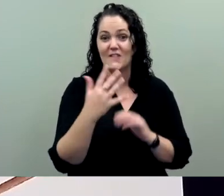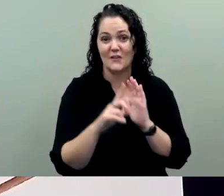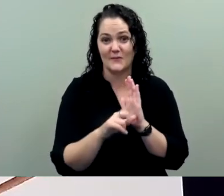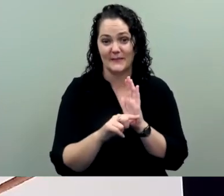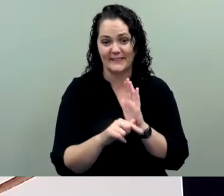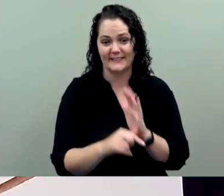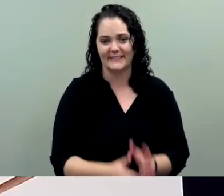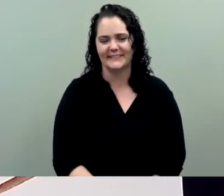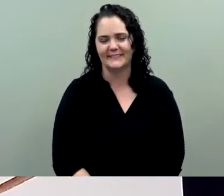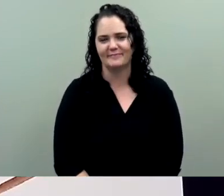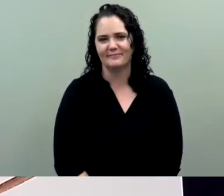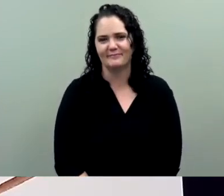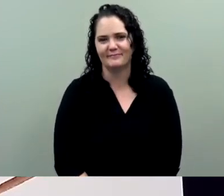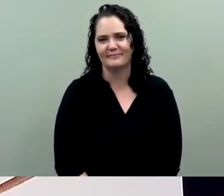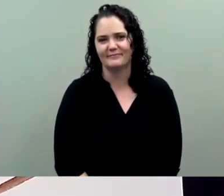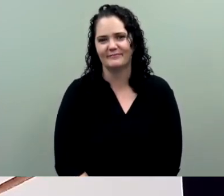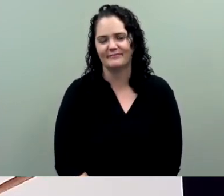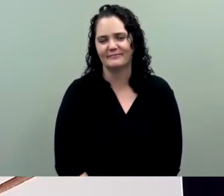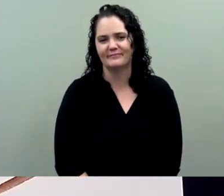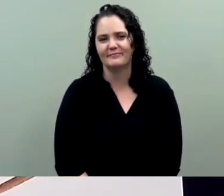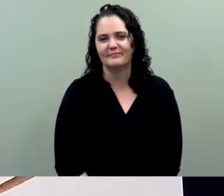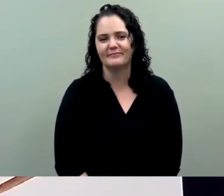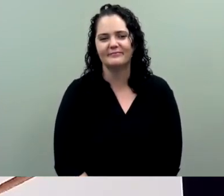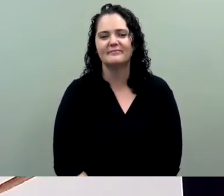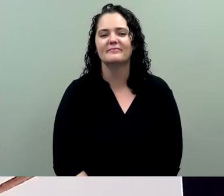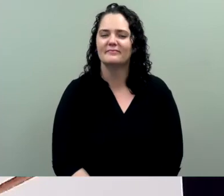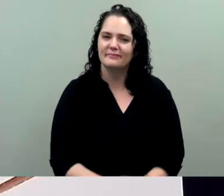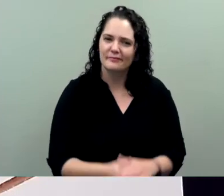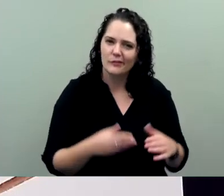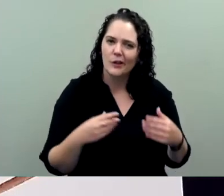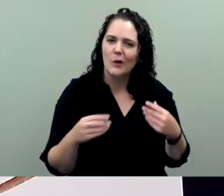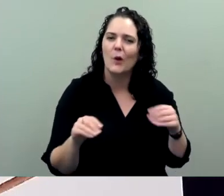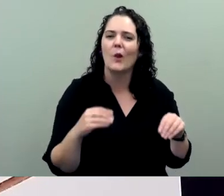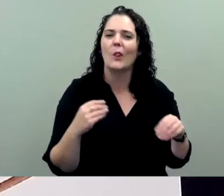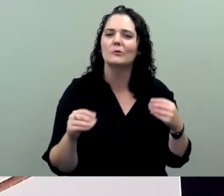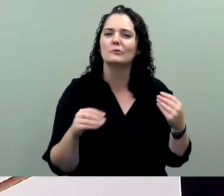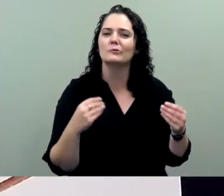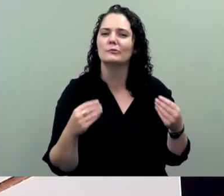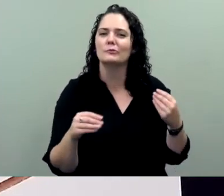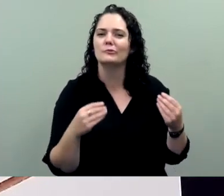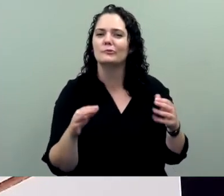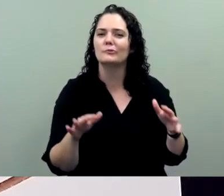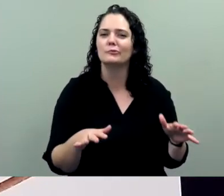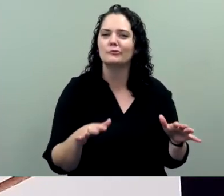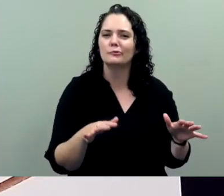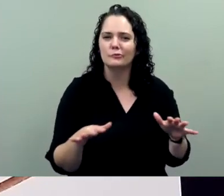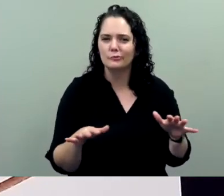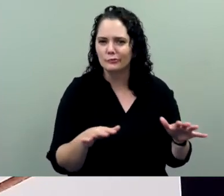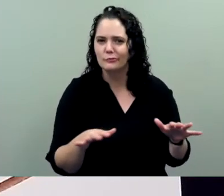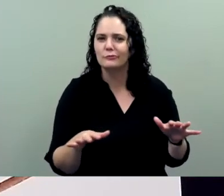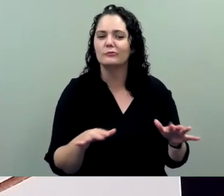Keep it quick, keep it loose. Keep recharging with your ink if you're using texters.